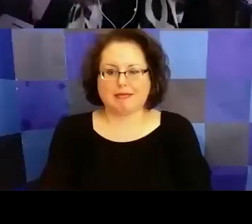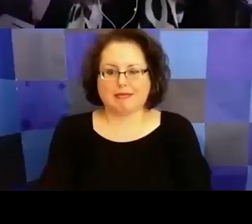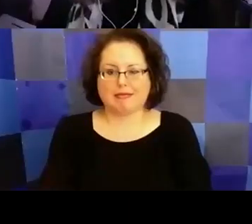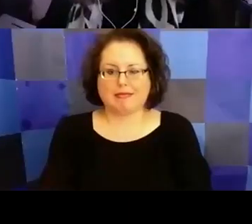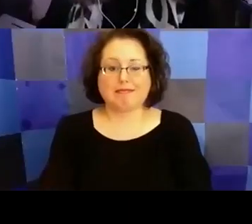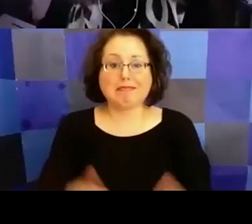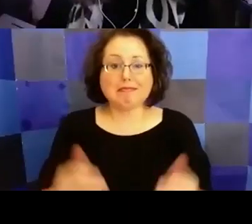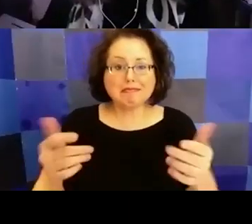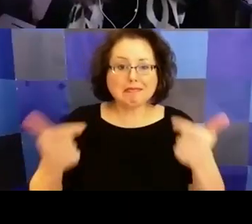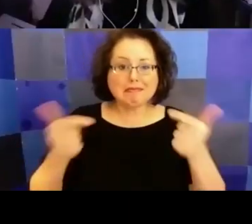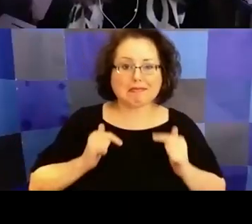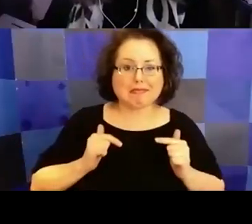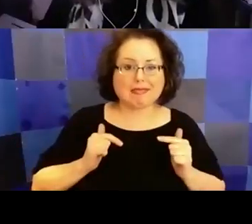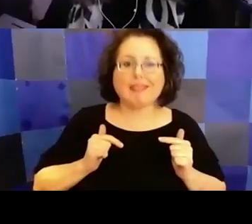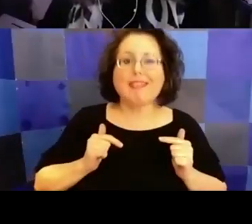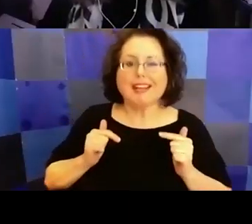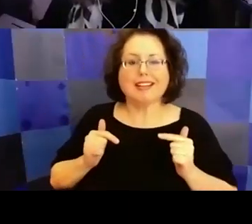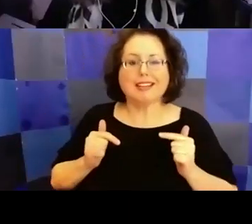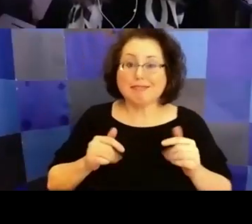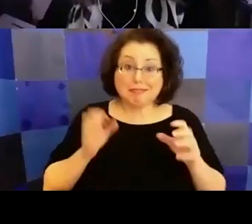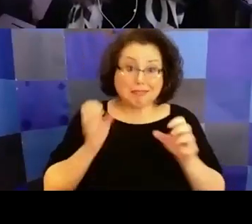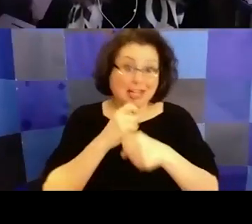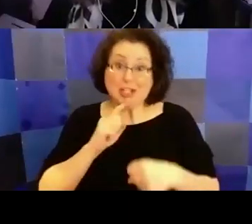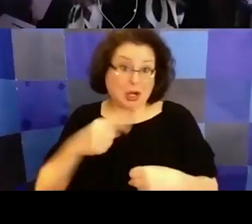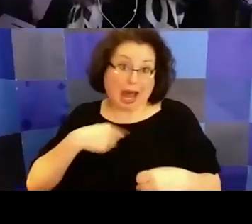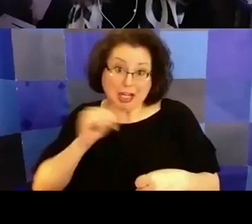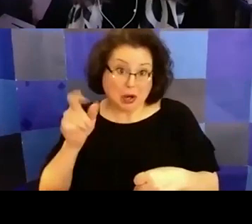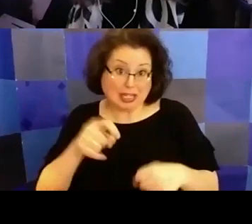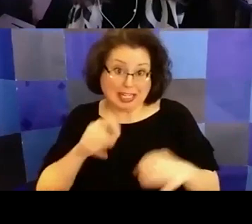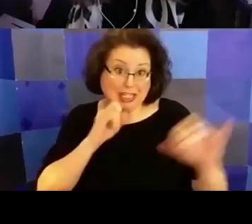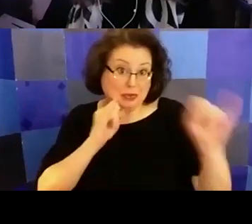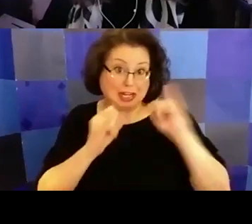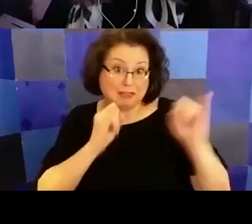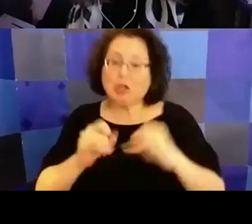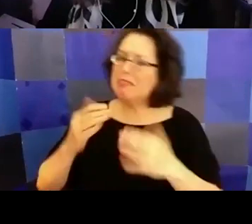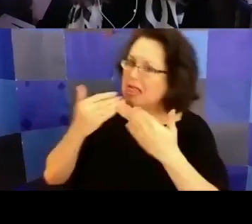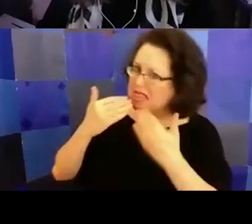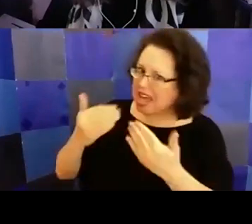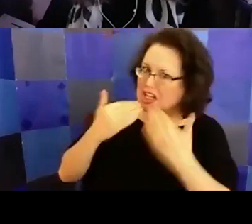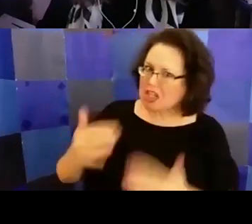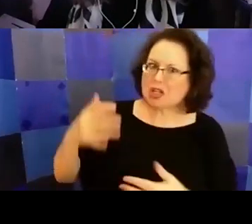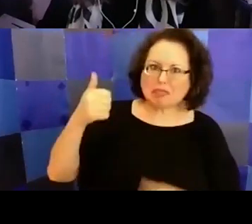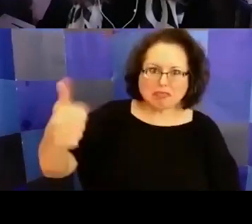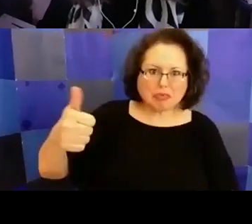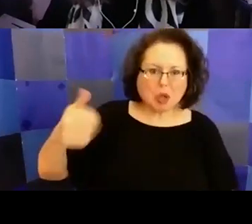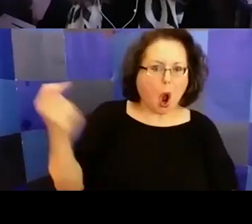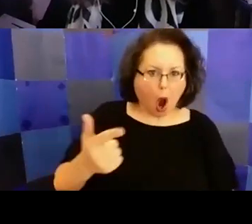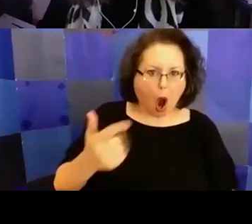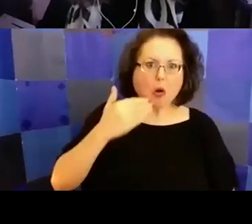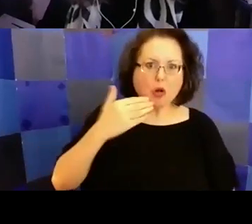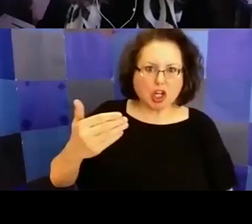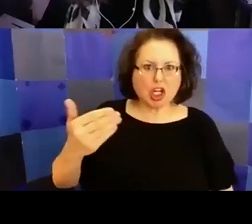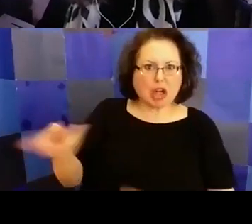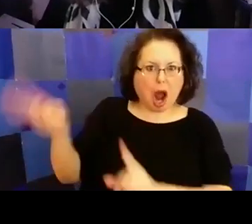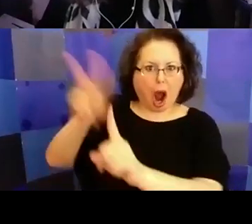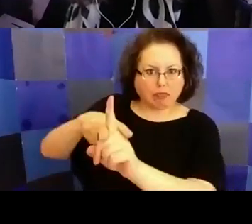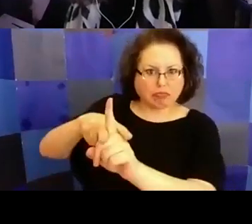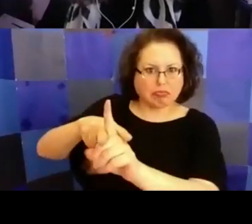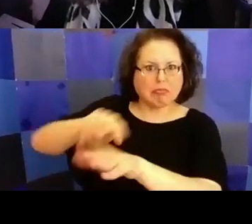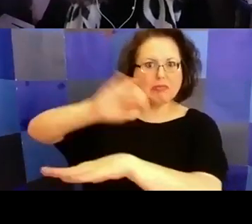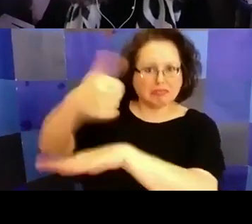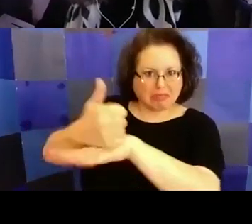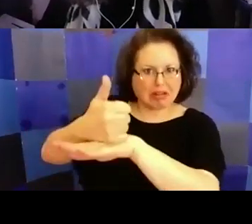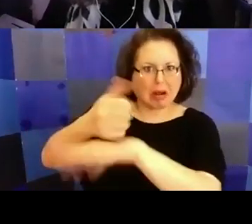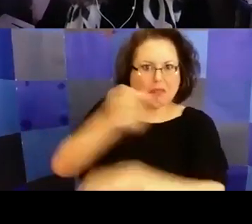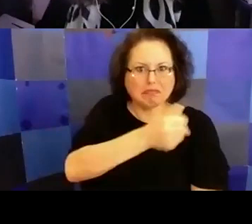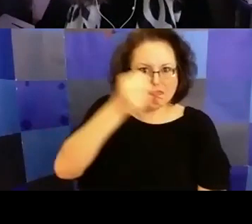sure. Okay, I don't either. Thank you. Yeah, no, thank you. No, thanks. Good. All good appointments. Thank you. Okay. And so they're